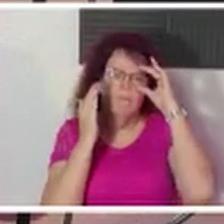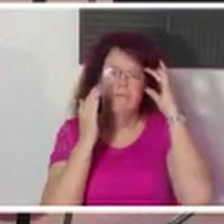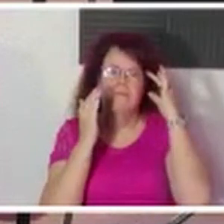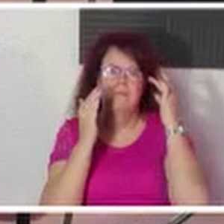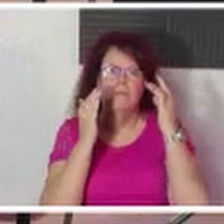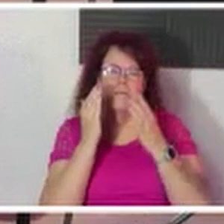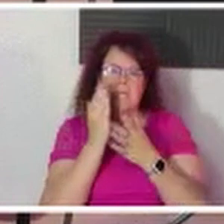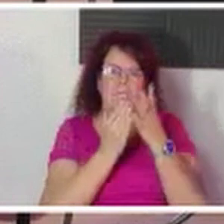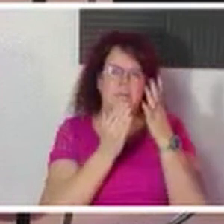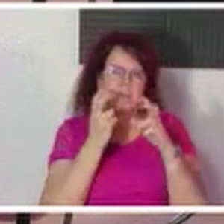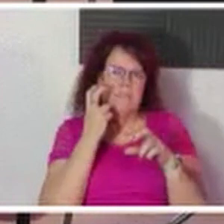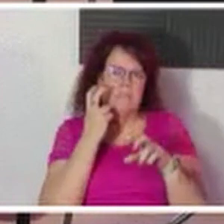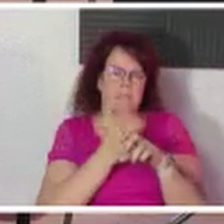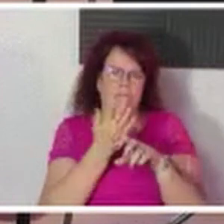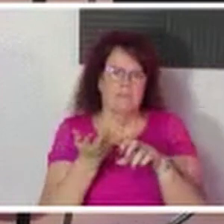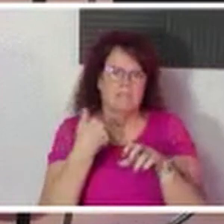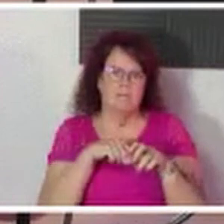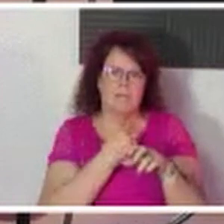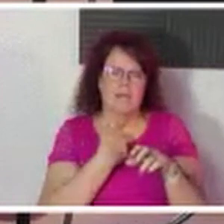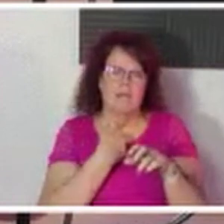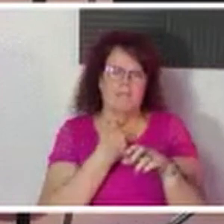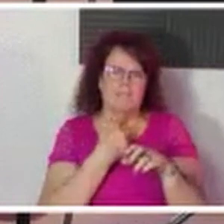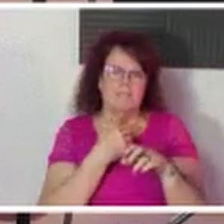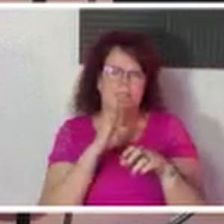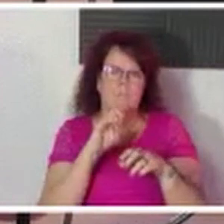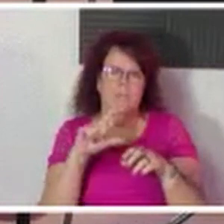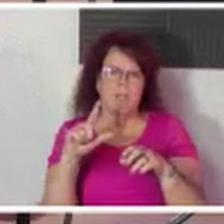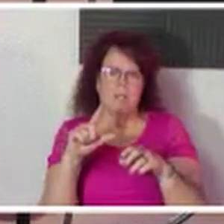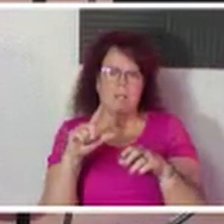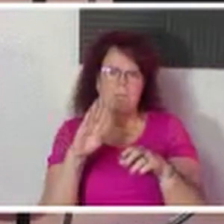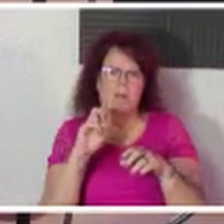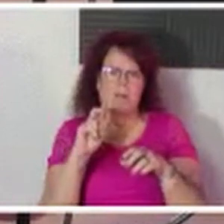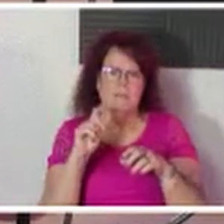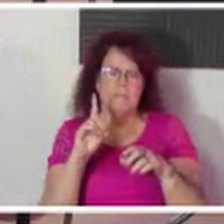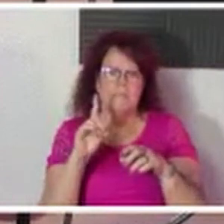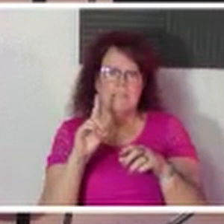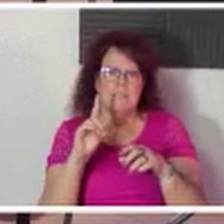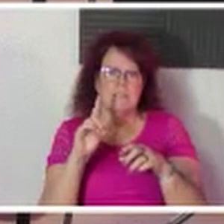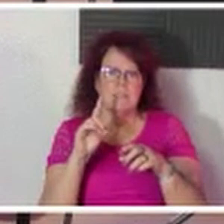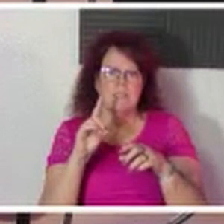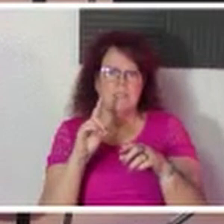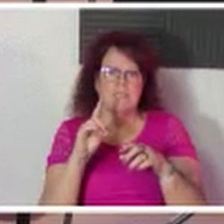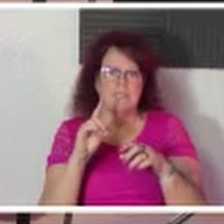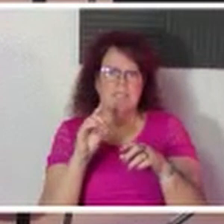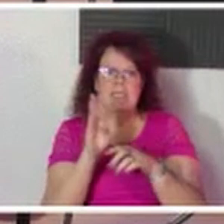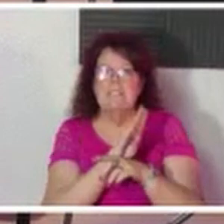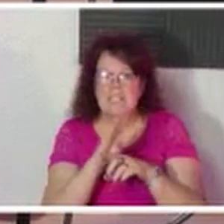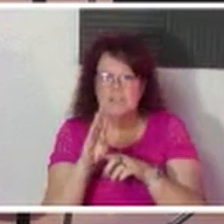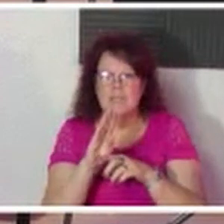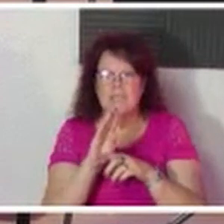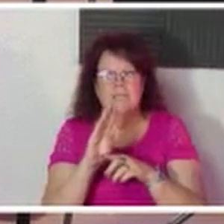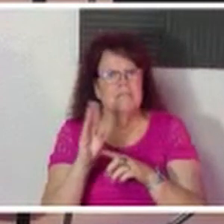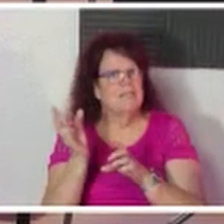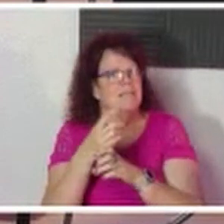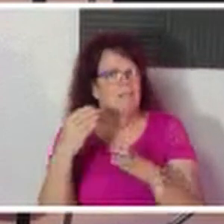Some of the difficulties we face is that the bail bonds industry is a really profitable system. And so I kind of touched on this,